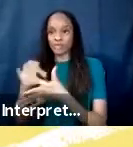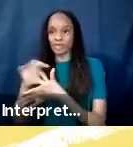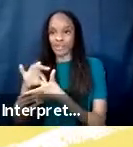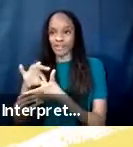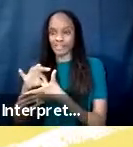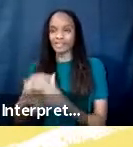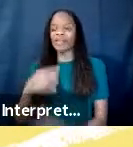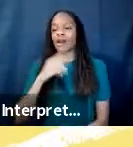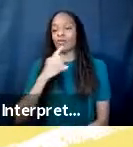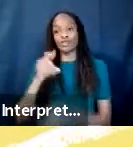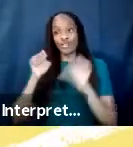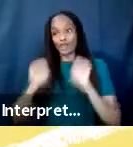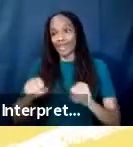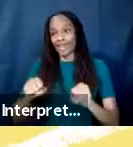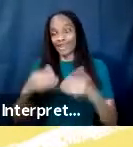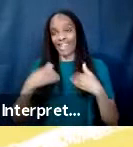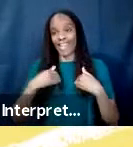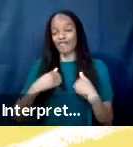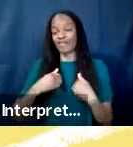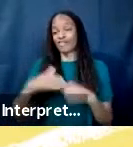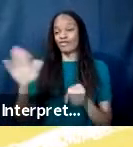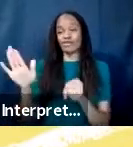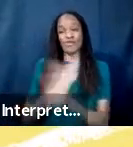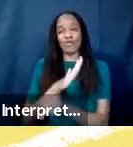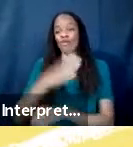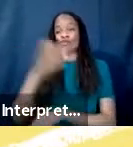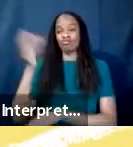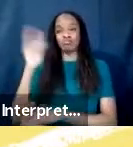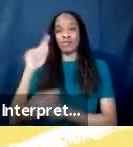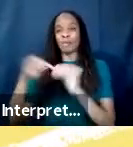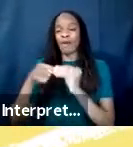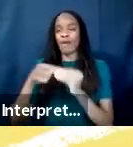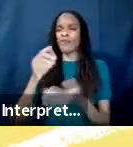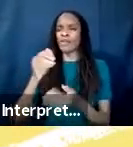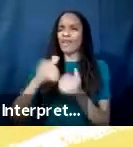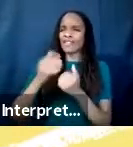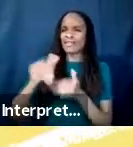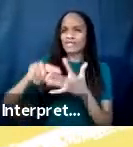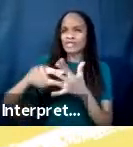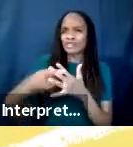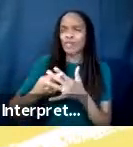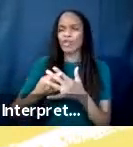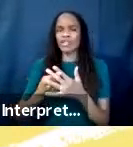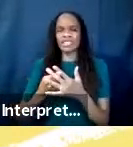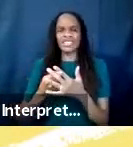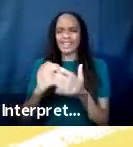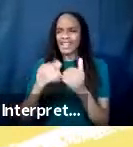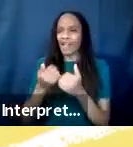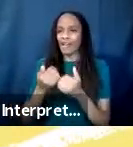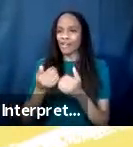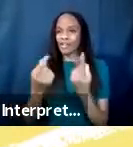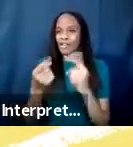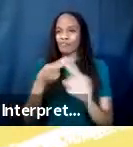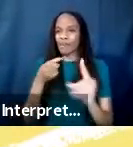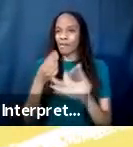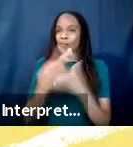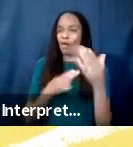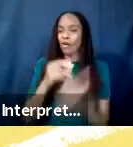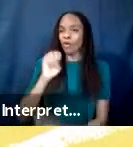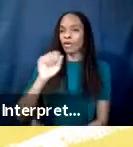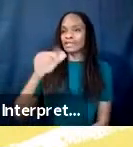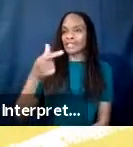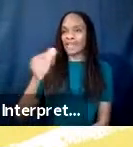do a whole nother presentation on the origins of that concept and how it comes out of the two great unions, SAG and AFTRA,